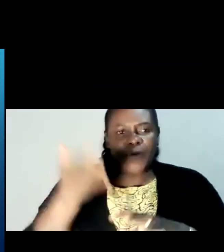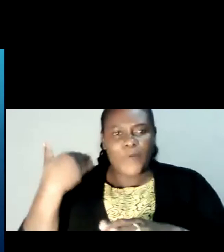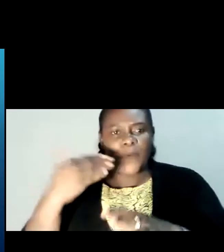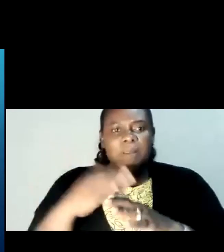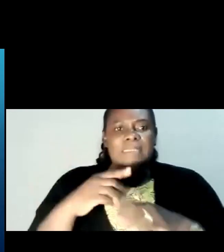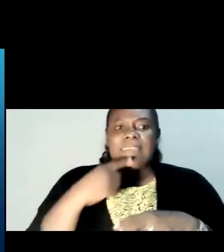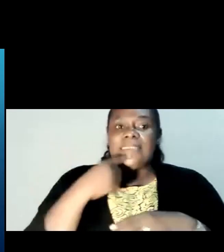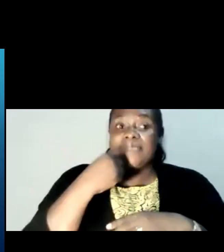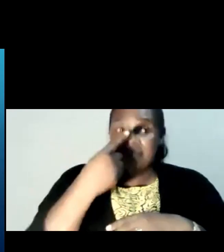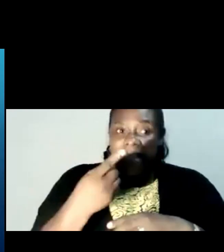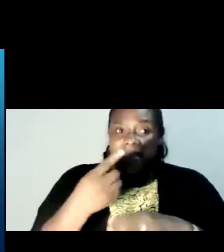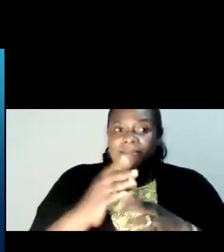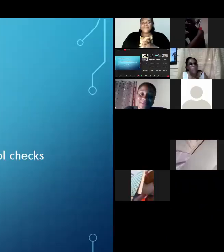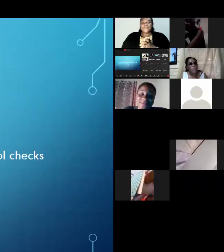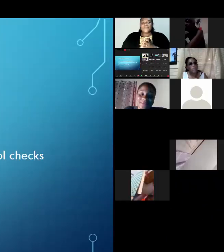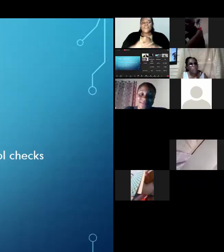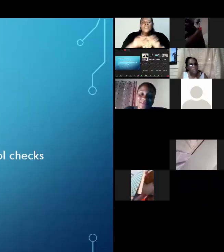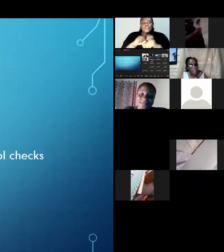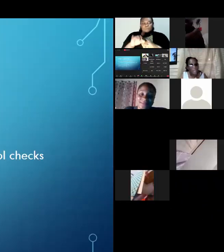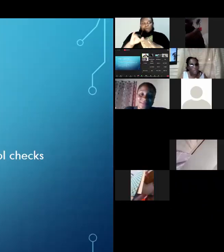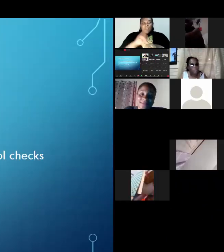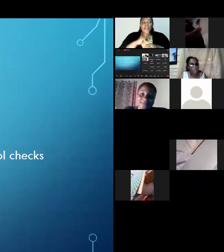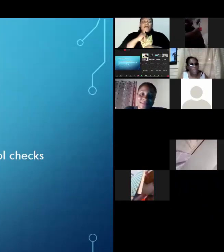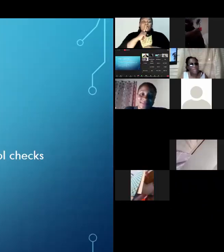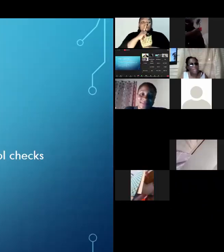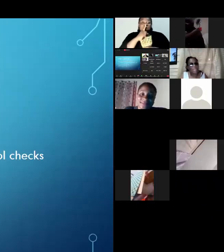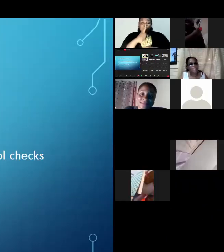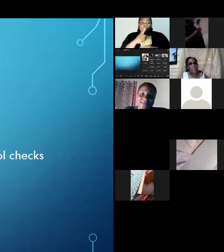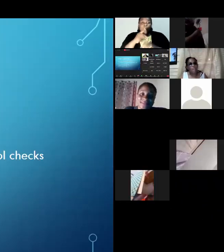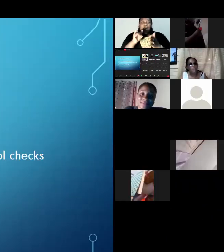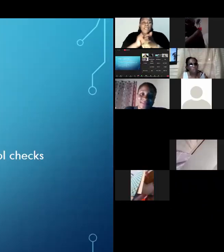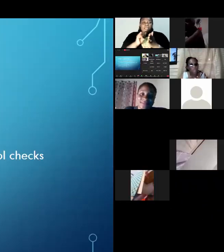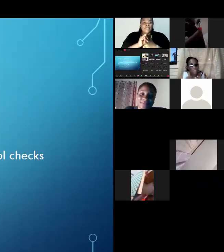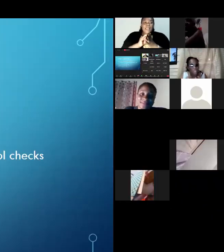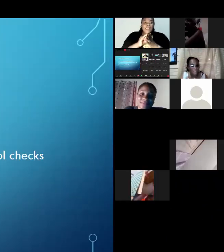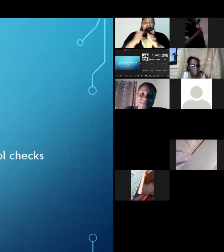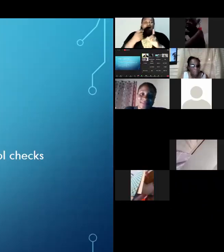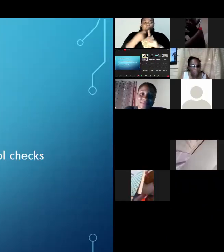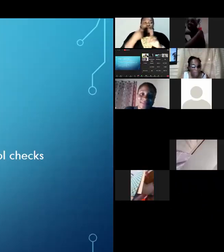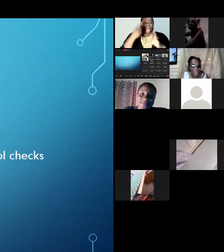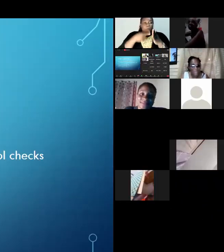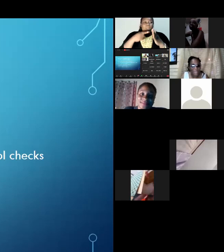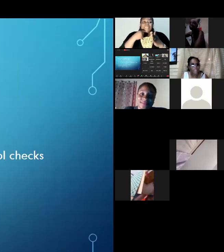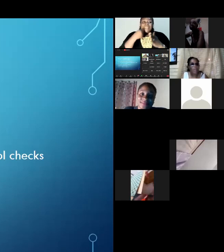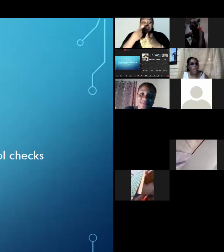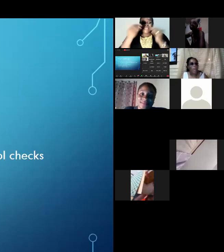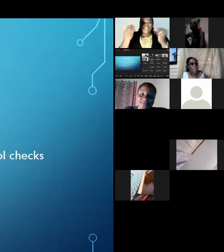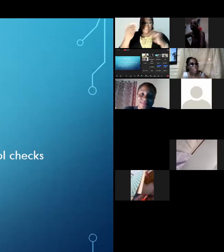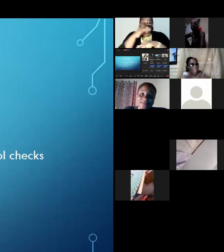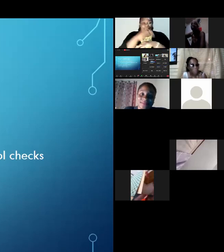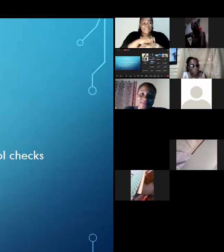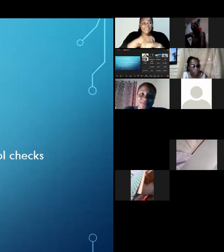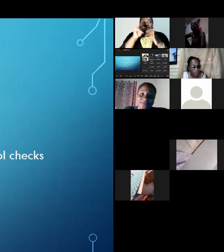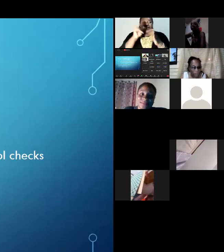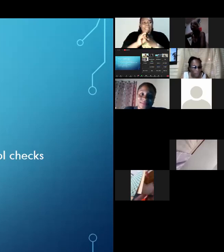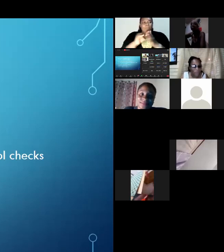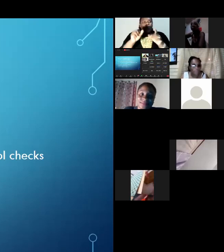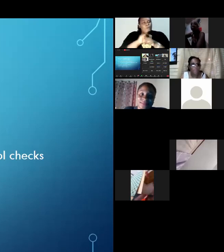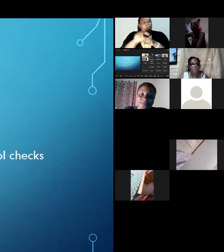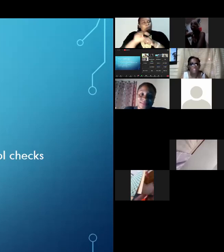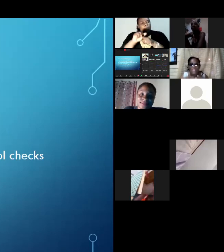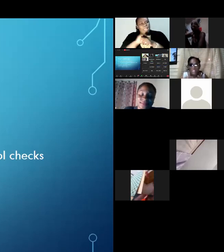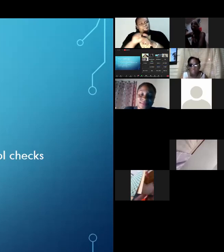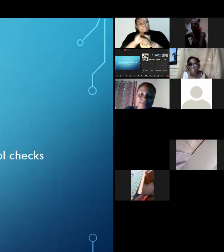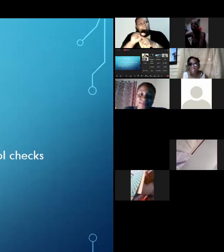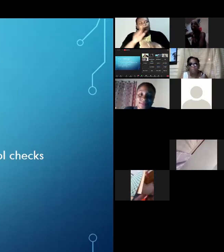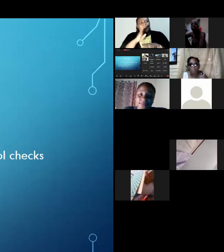from her message tonight, we will put into practice or restart the practice or get with the flow